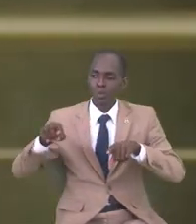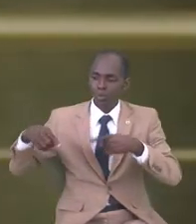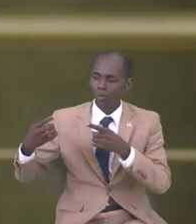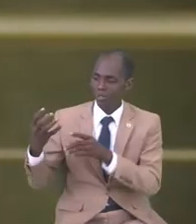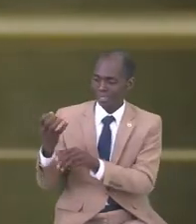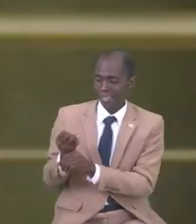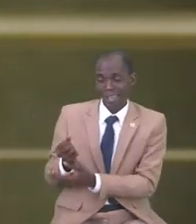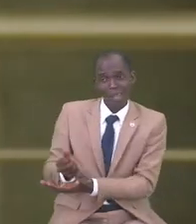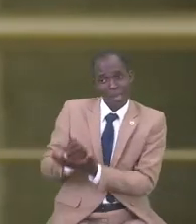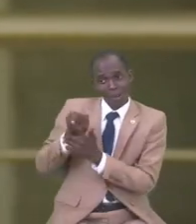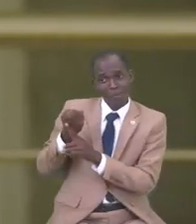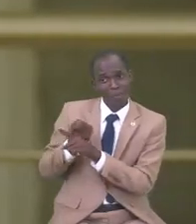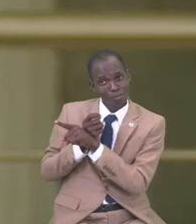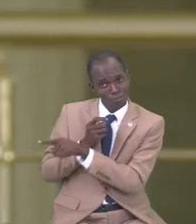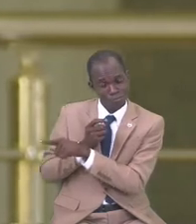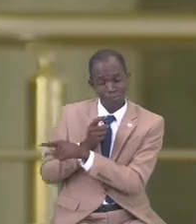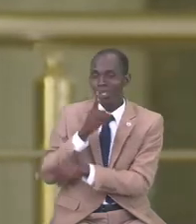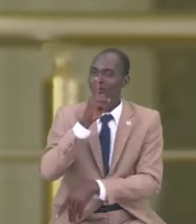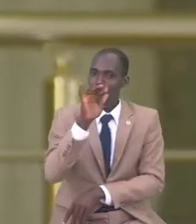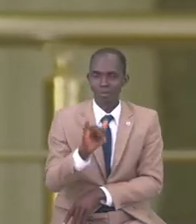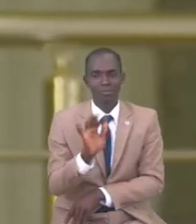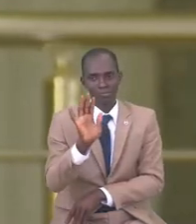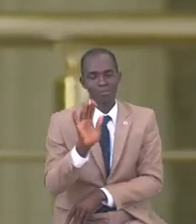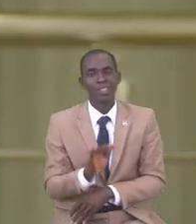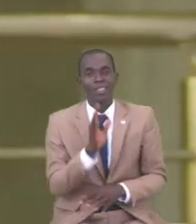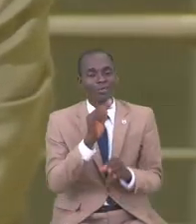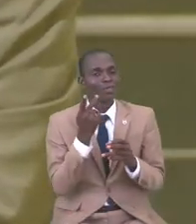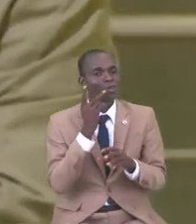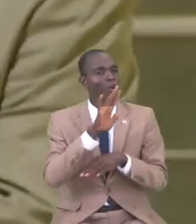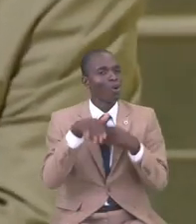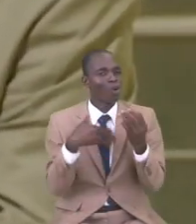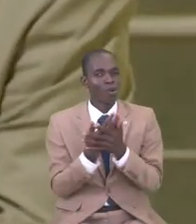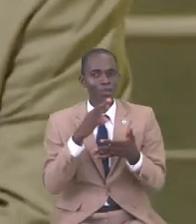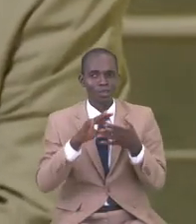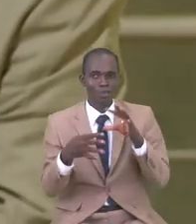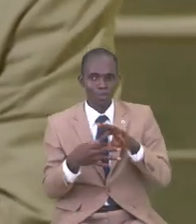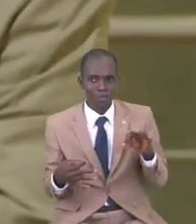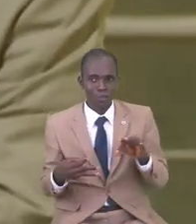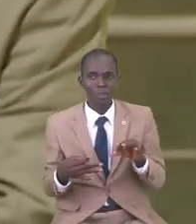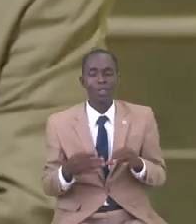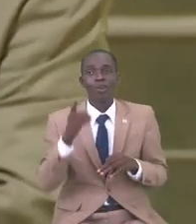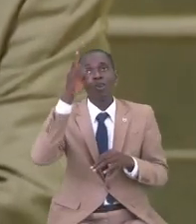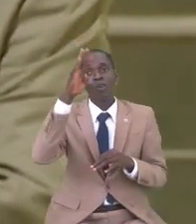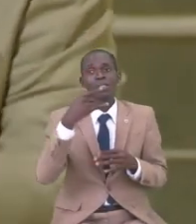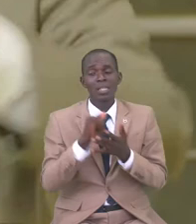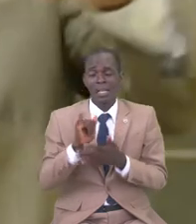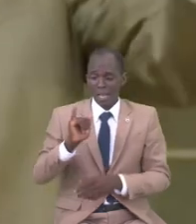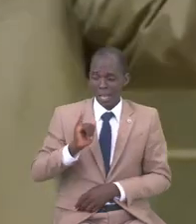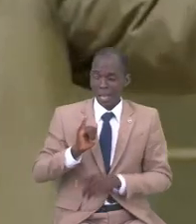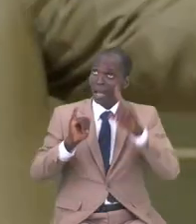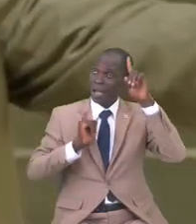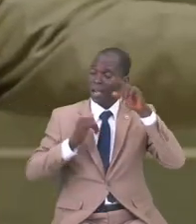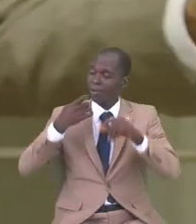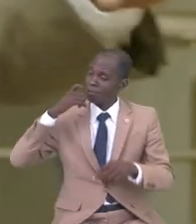there. Actually, when you look at the whole story, I've commanded the widow woman there to feed thee.